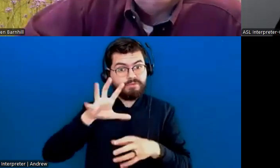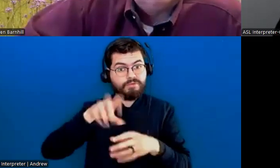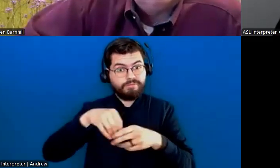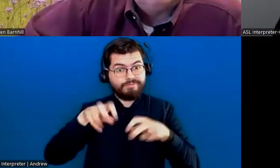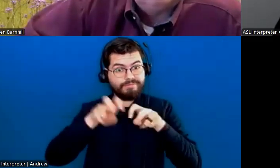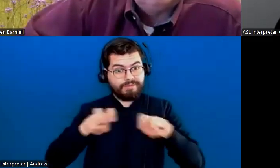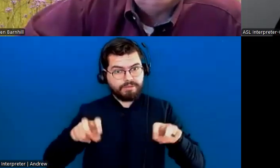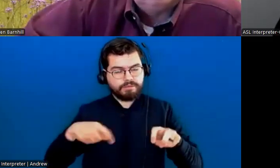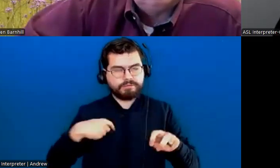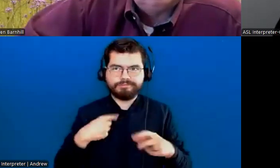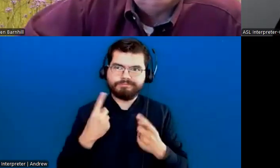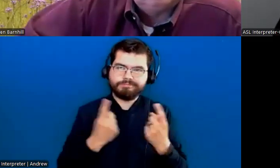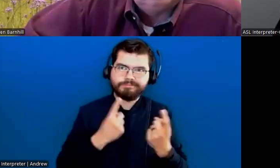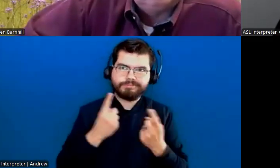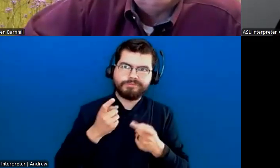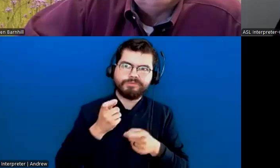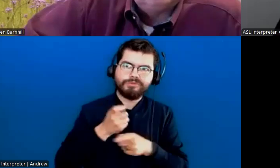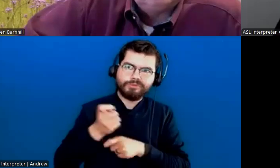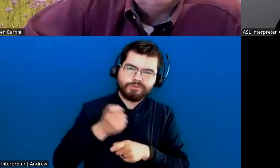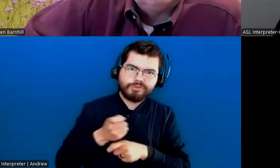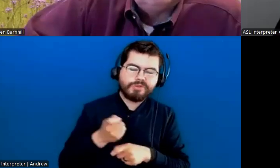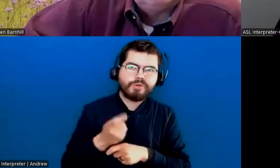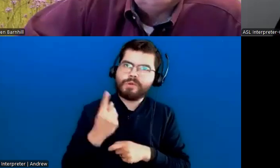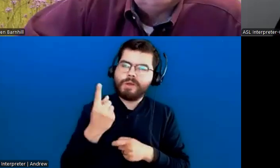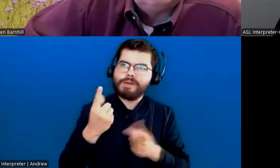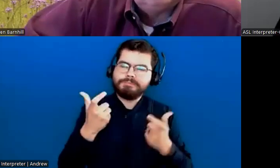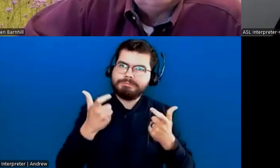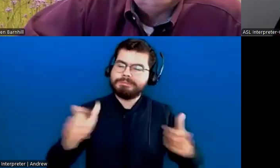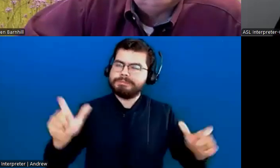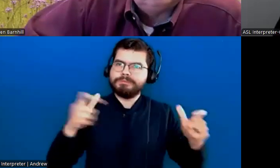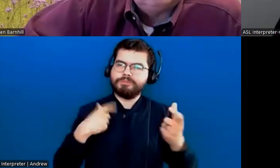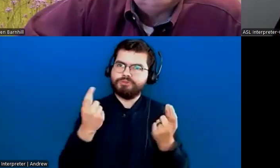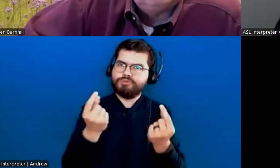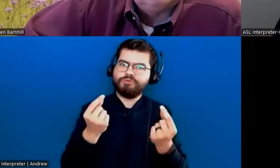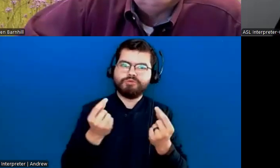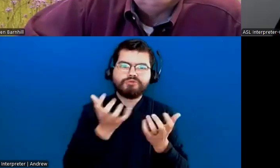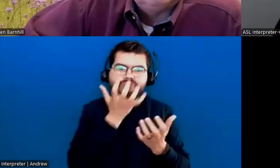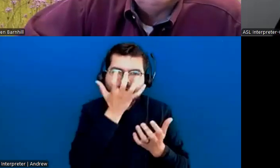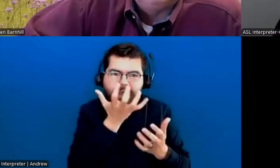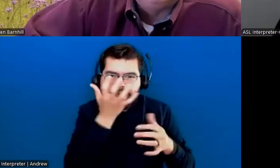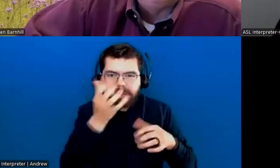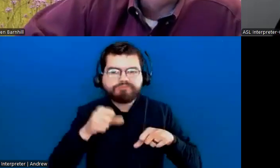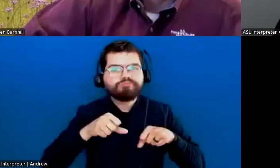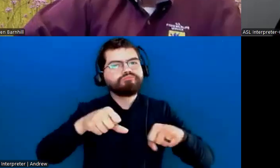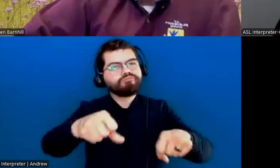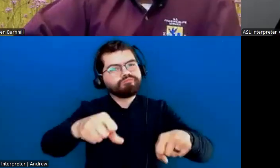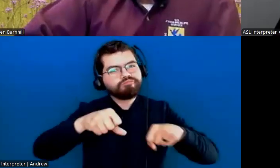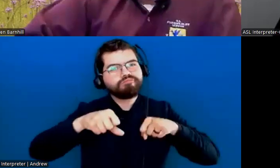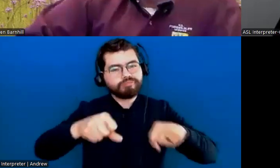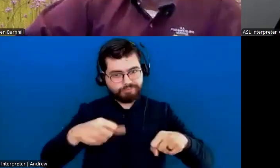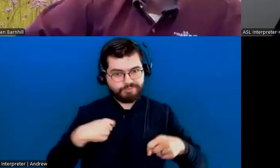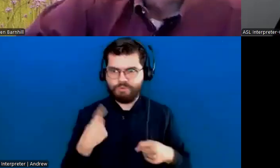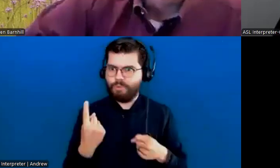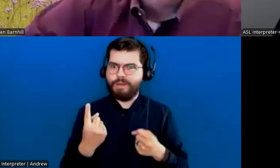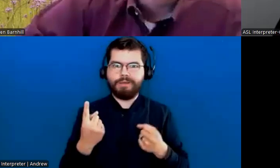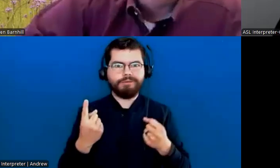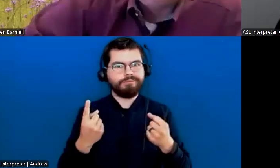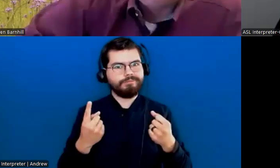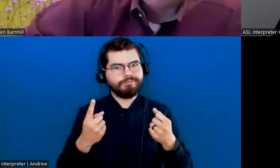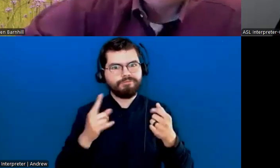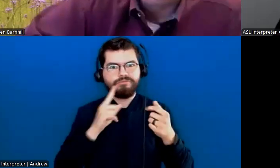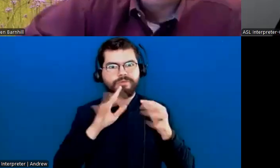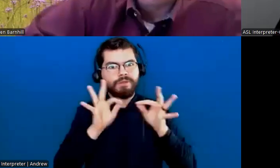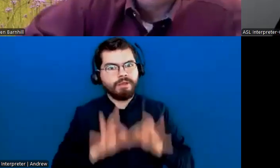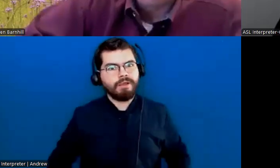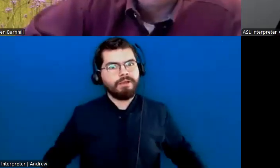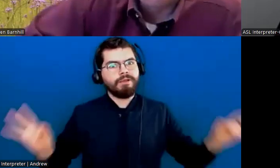kind of joking, like, well, one of the biggest things I do is mow grass. That's one of my biggest actions out here. And